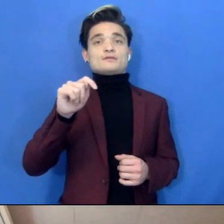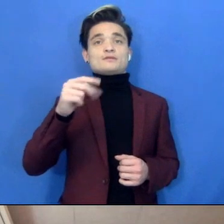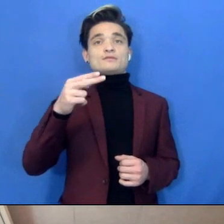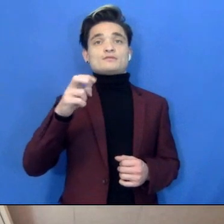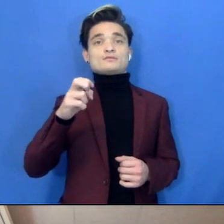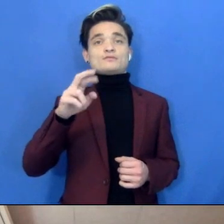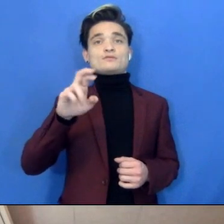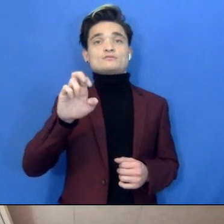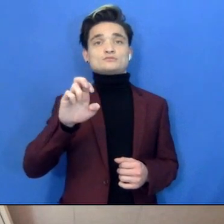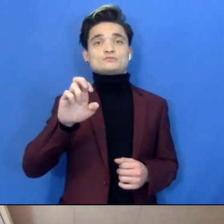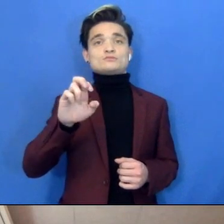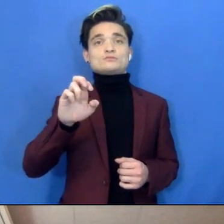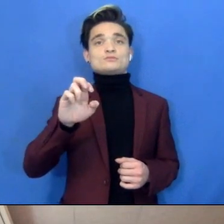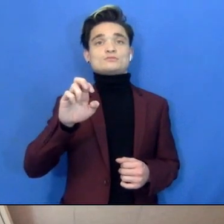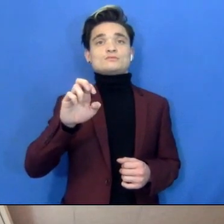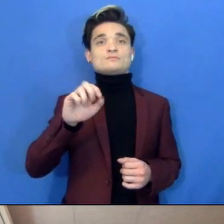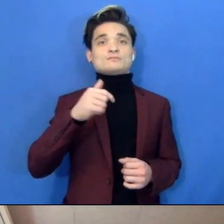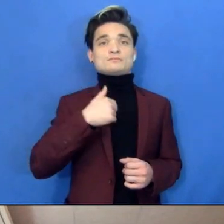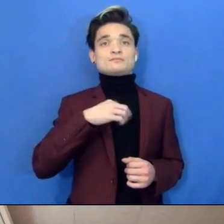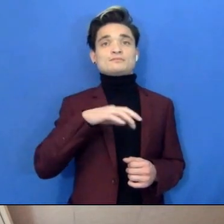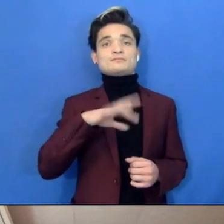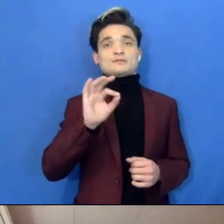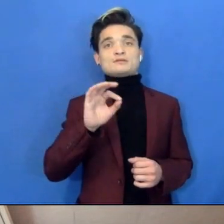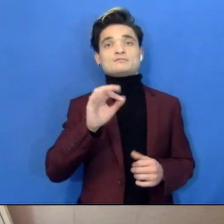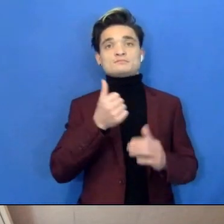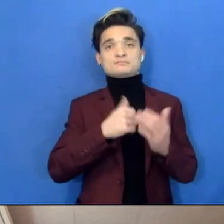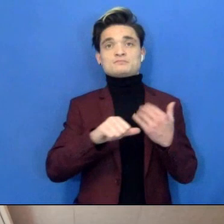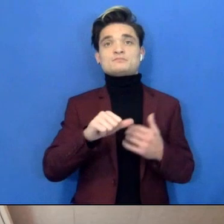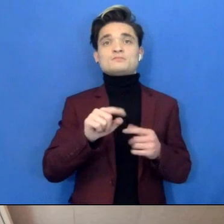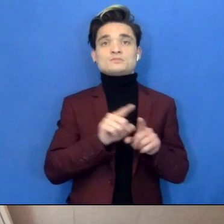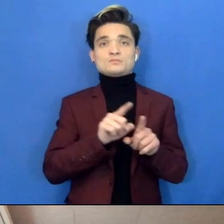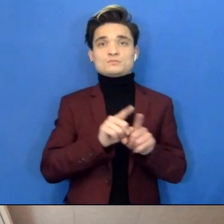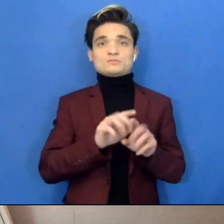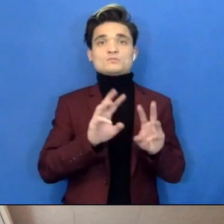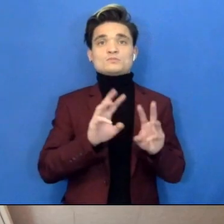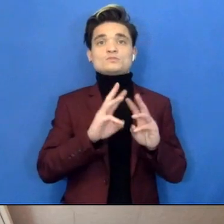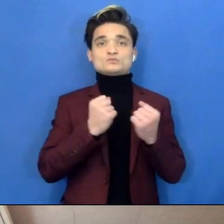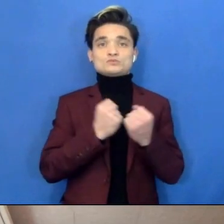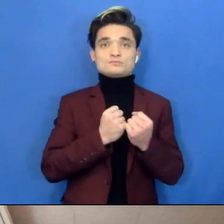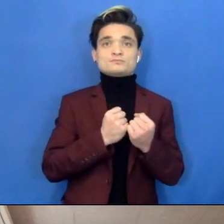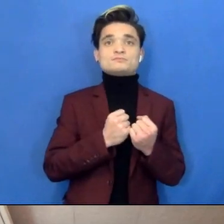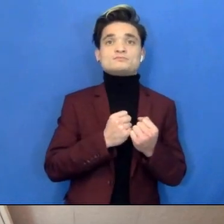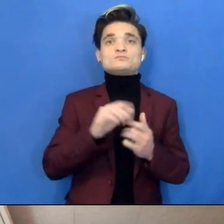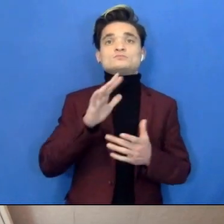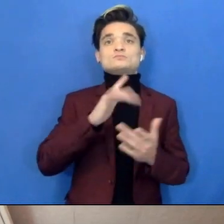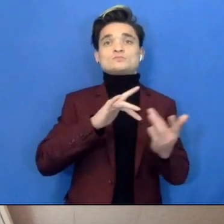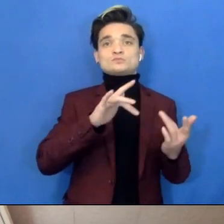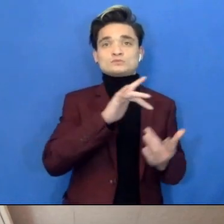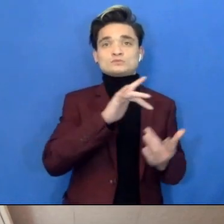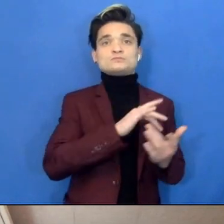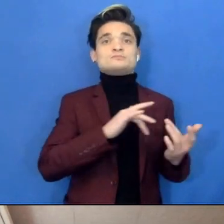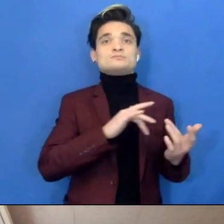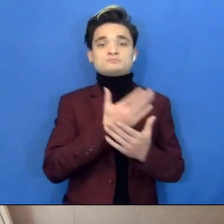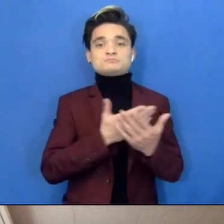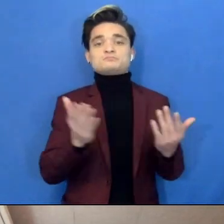name. There you will find all workshops and tours and stuff. Okay. Thank you very